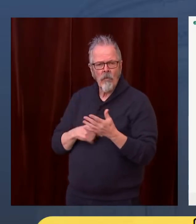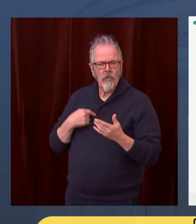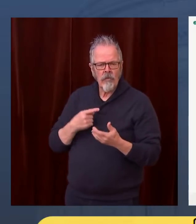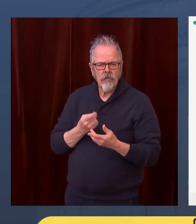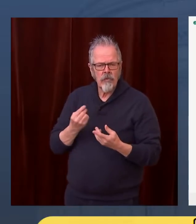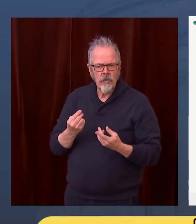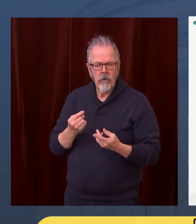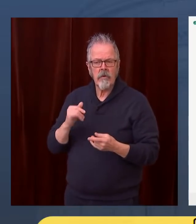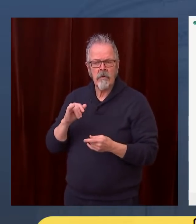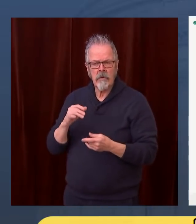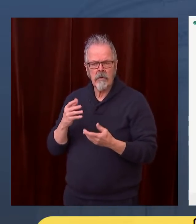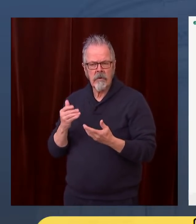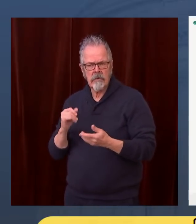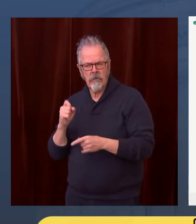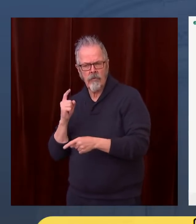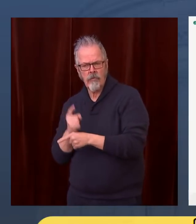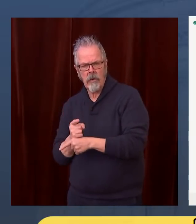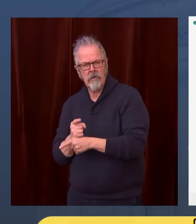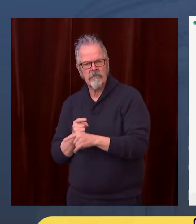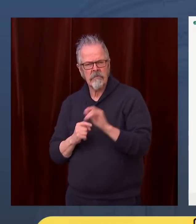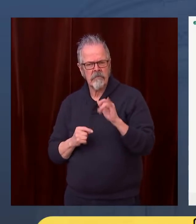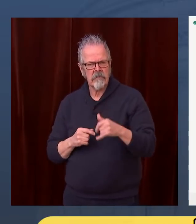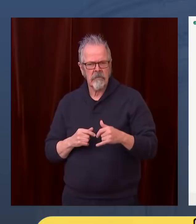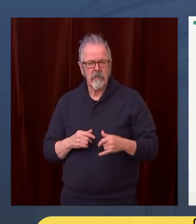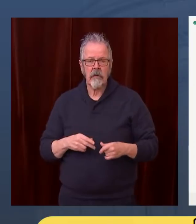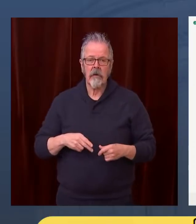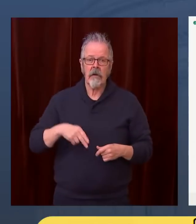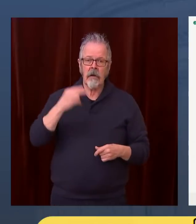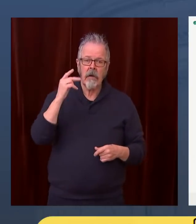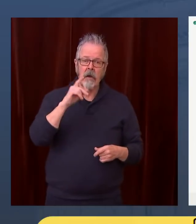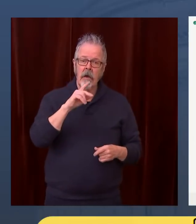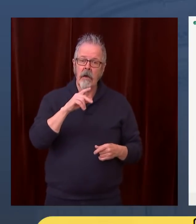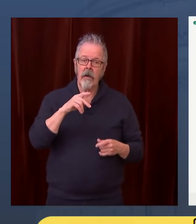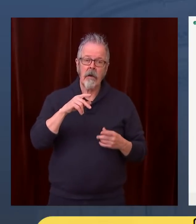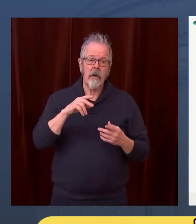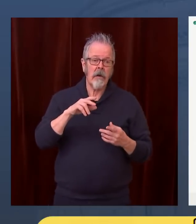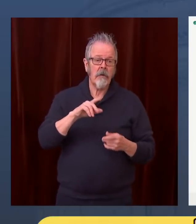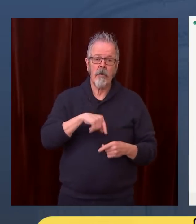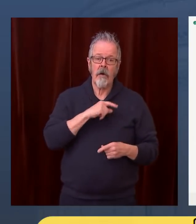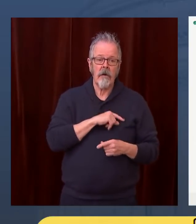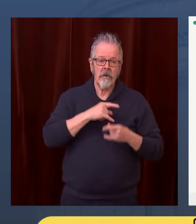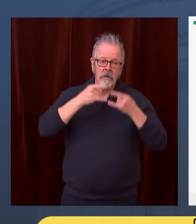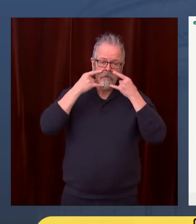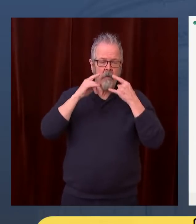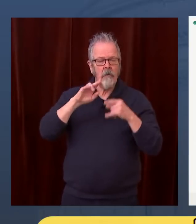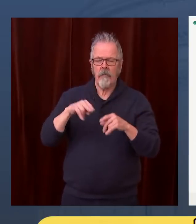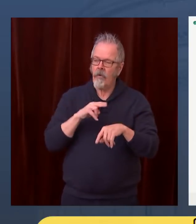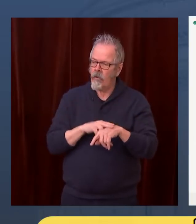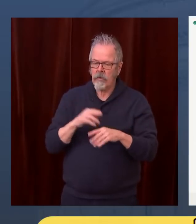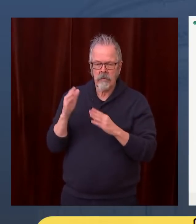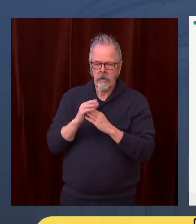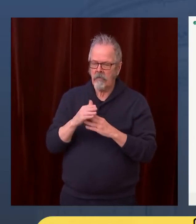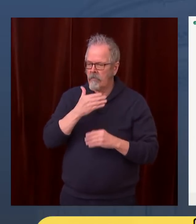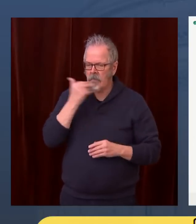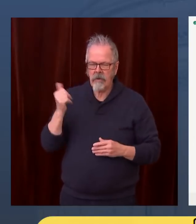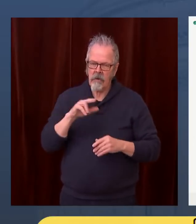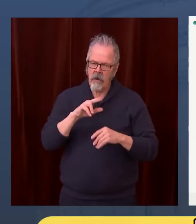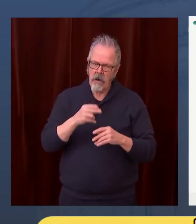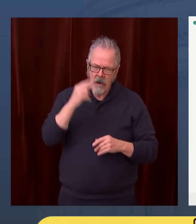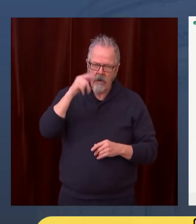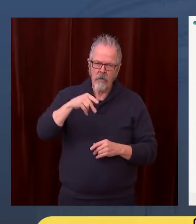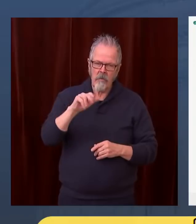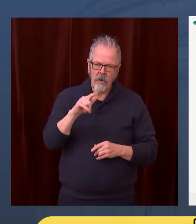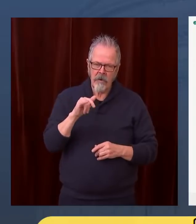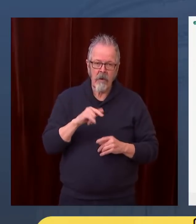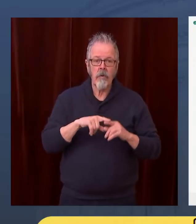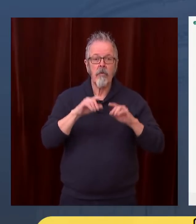So high quality masks are better than lesser quality masks. No mask is not as good